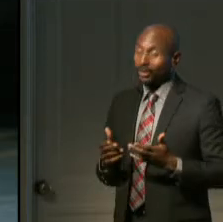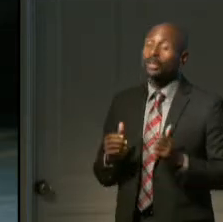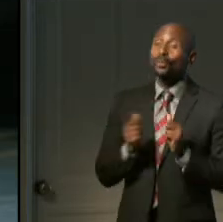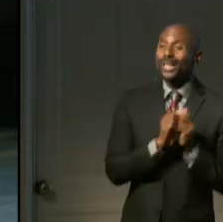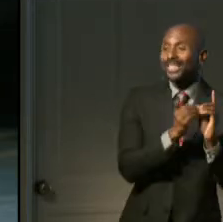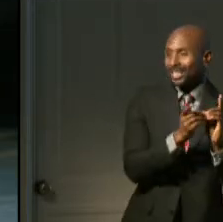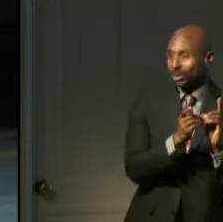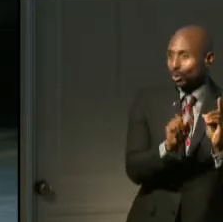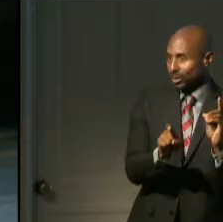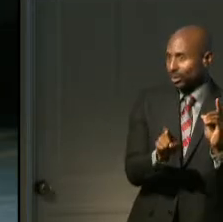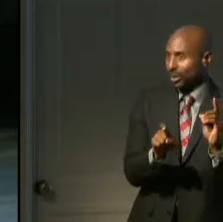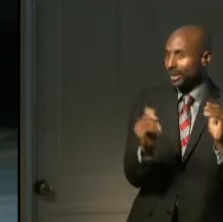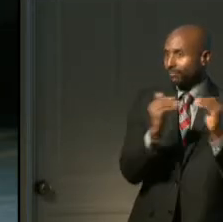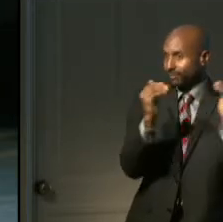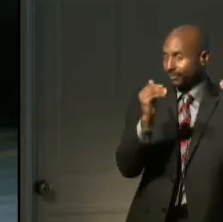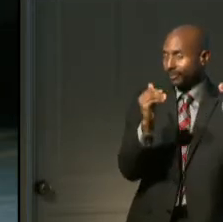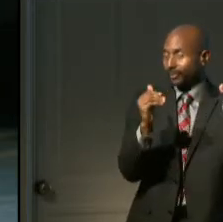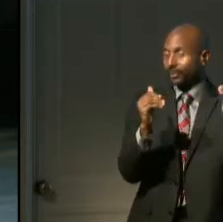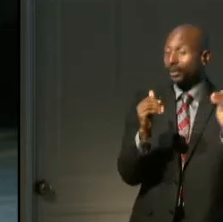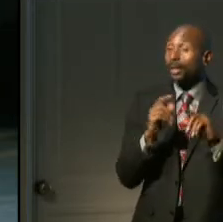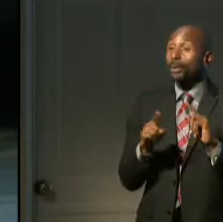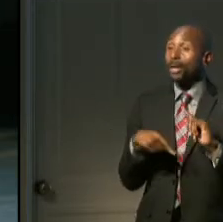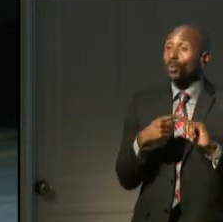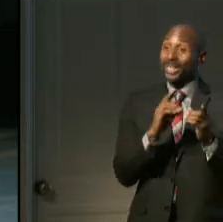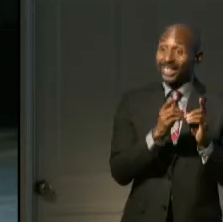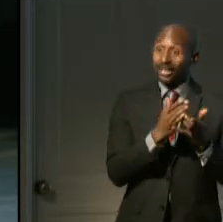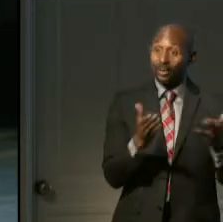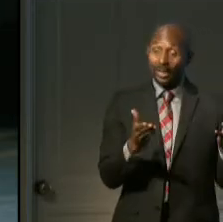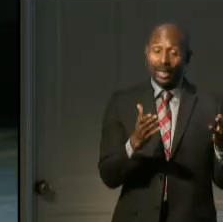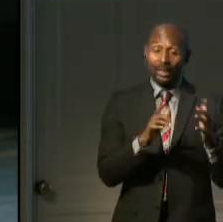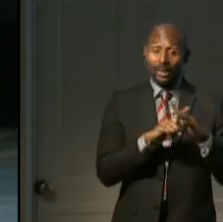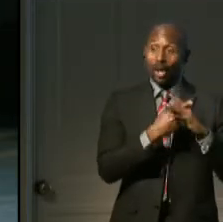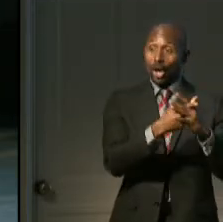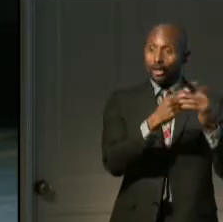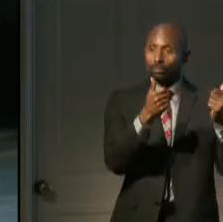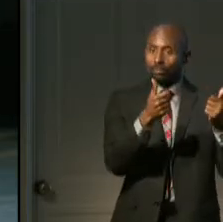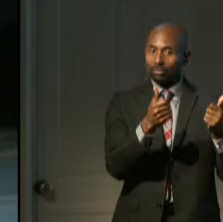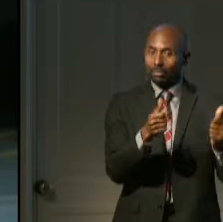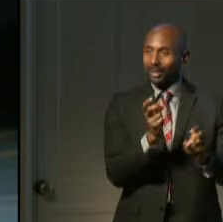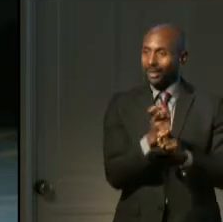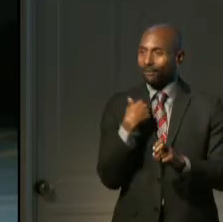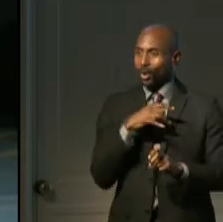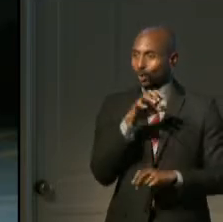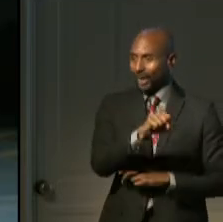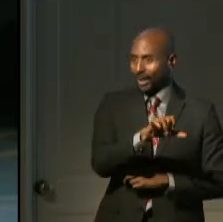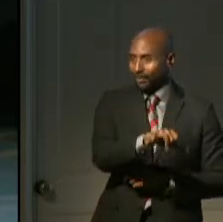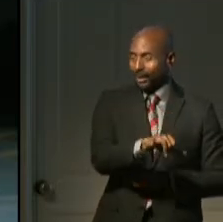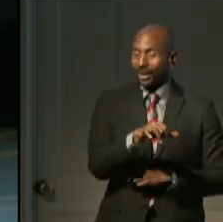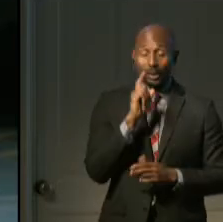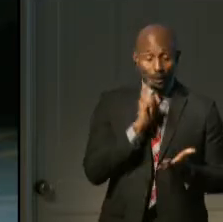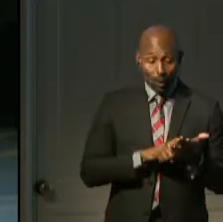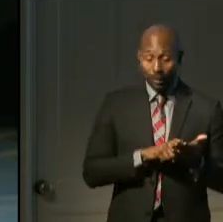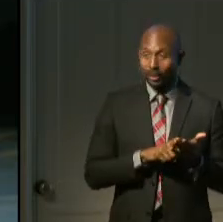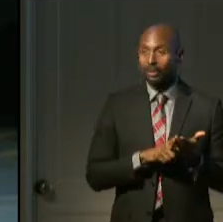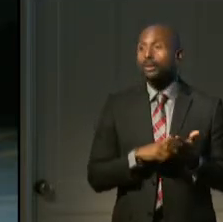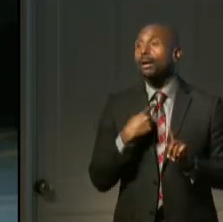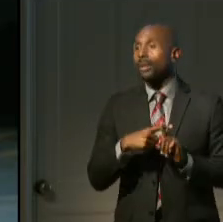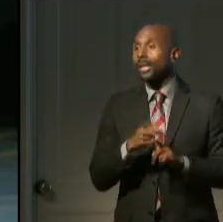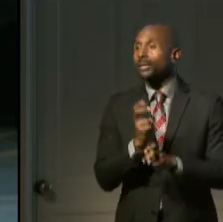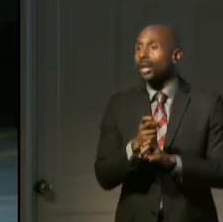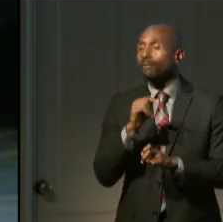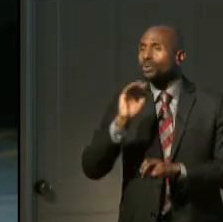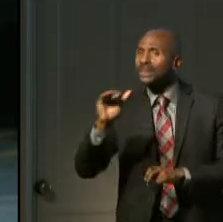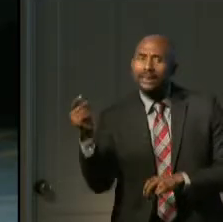problem when digital objects are degrading is it's very difficult to know it and to see it and to get people's attention on